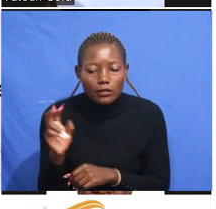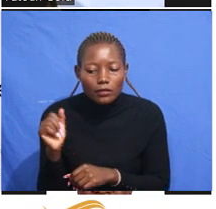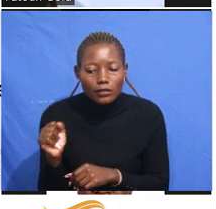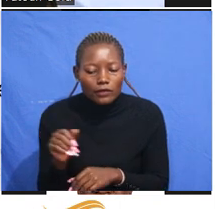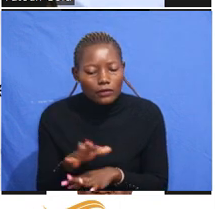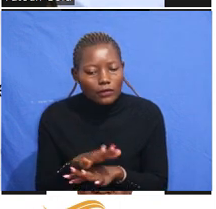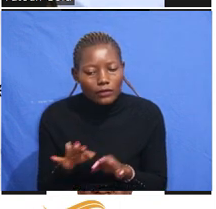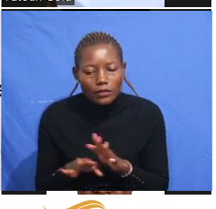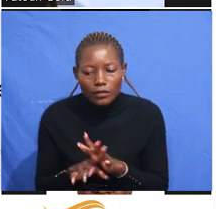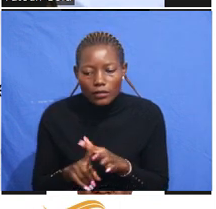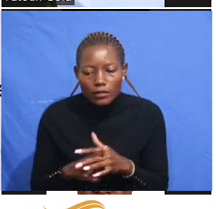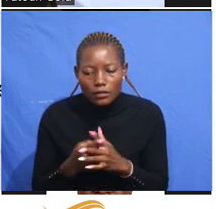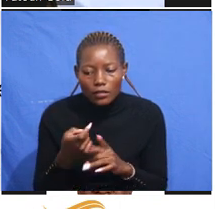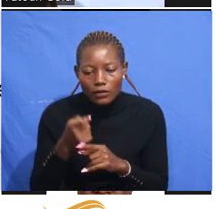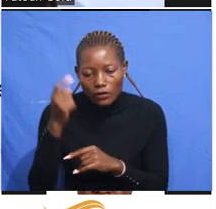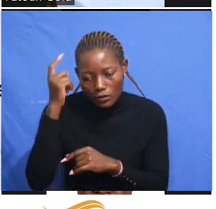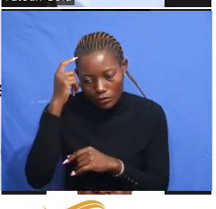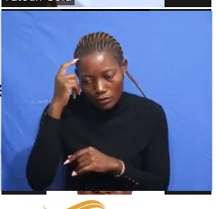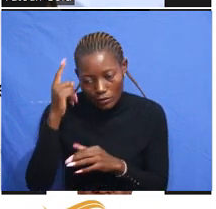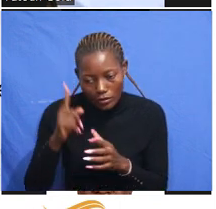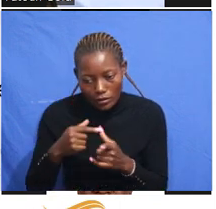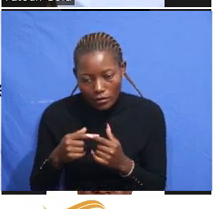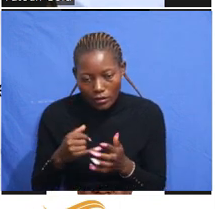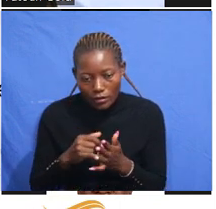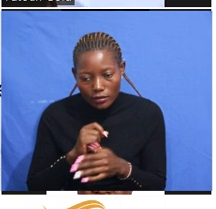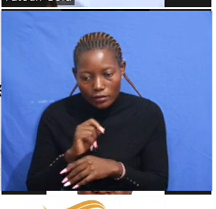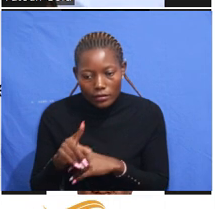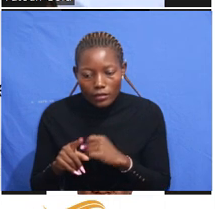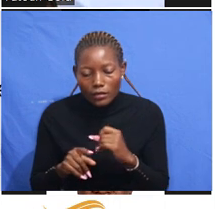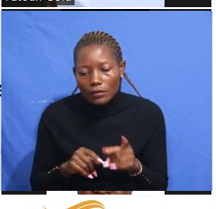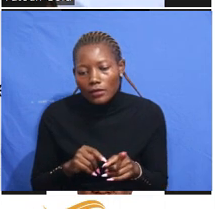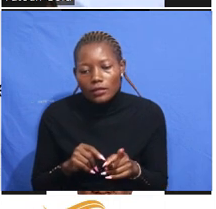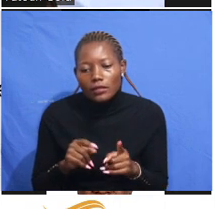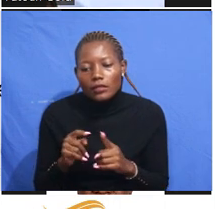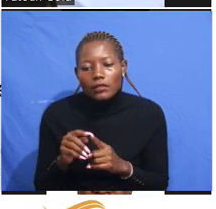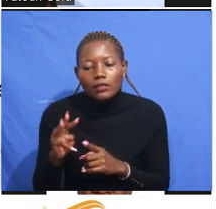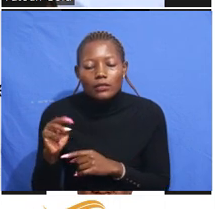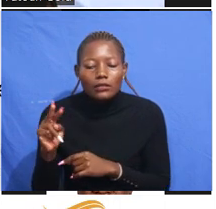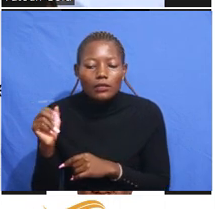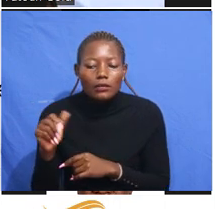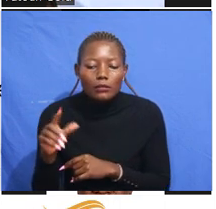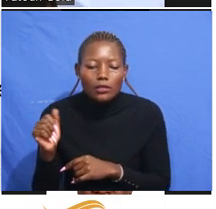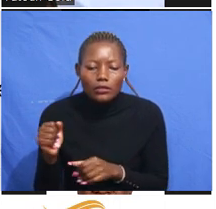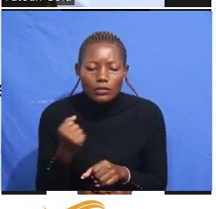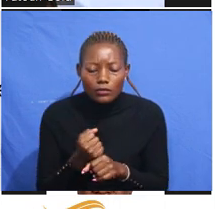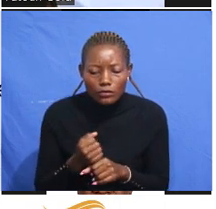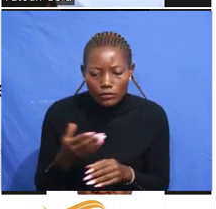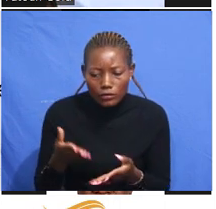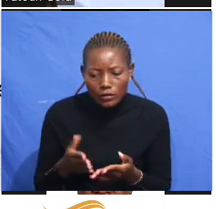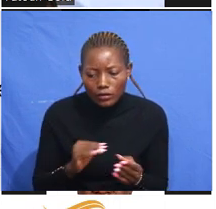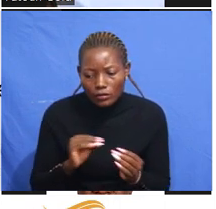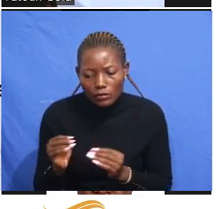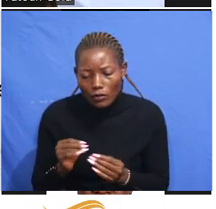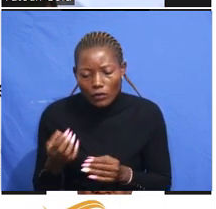brain, and the brain now sends a message to the effectors, the muscles, that do this, contract or